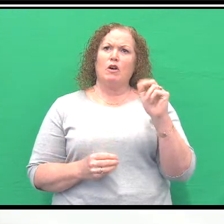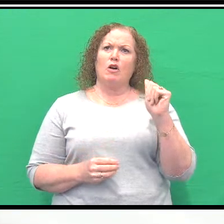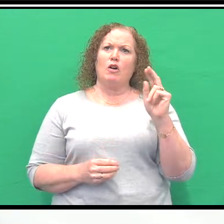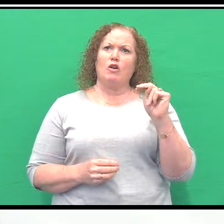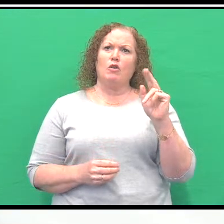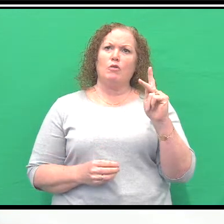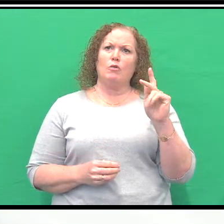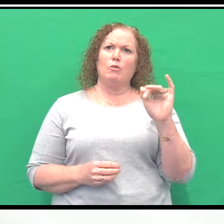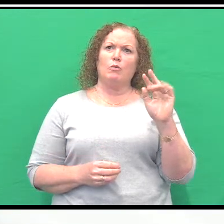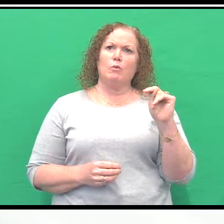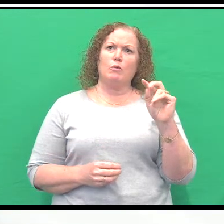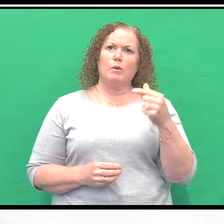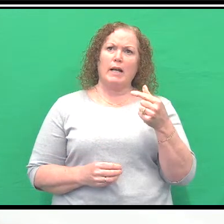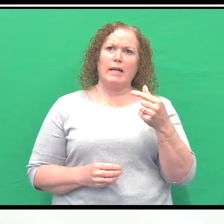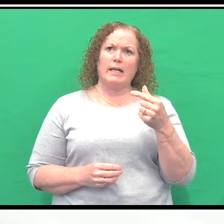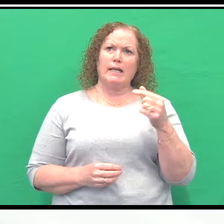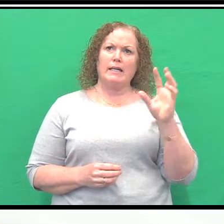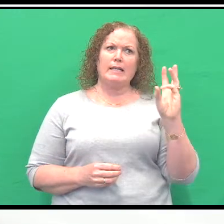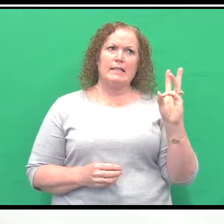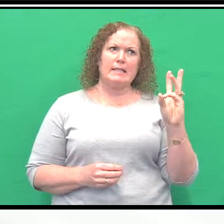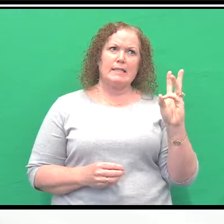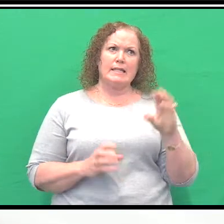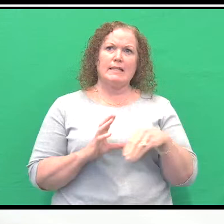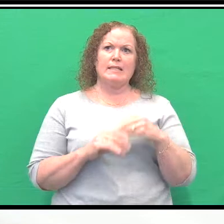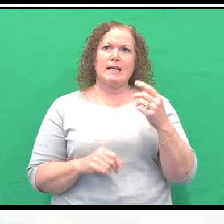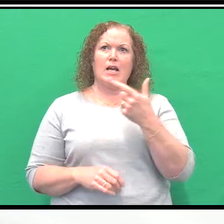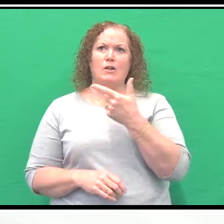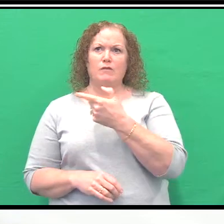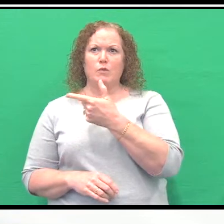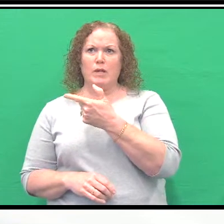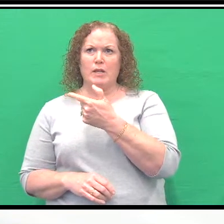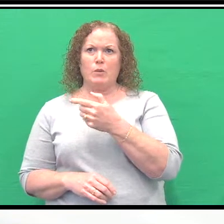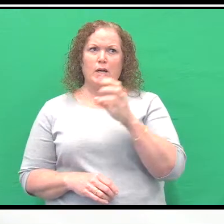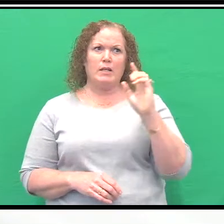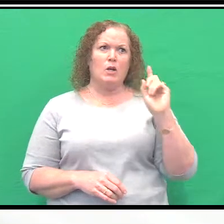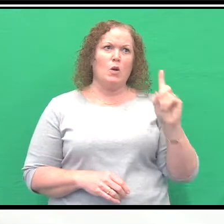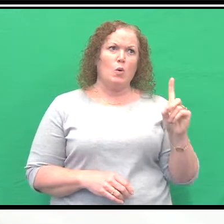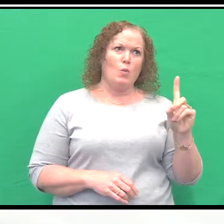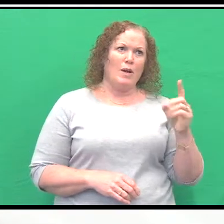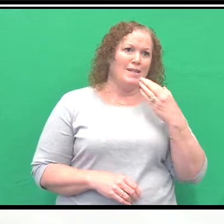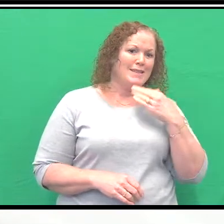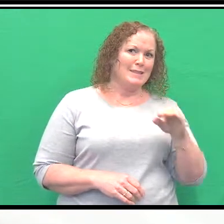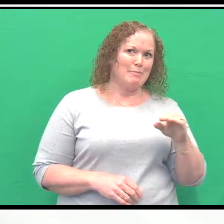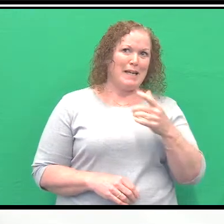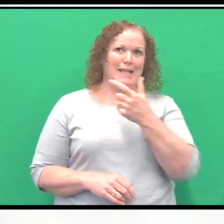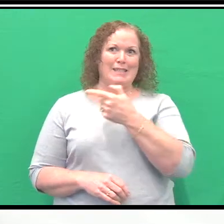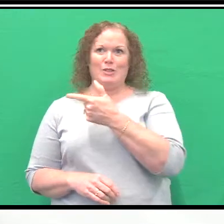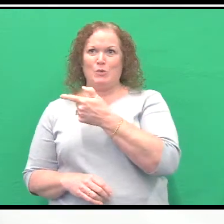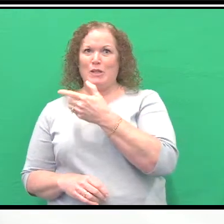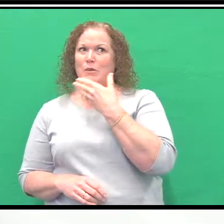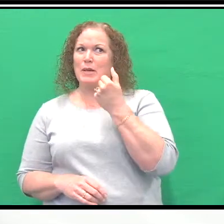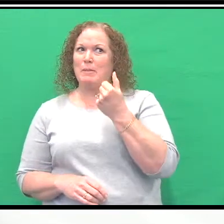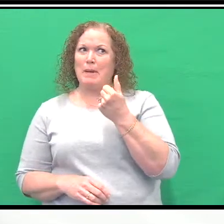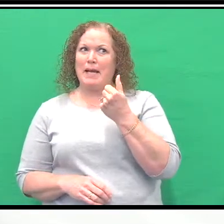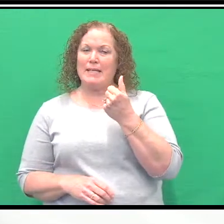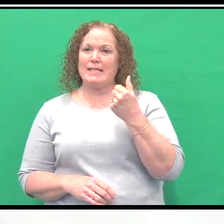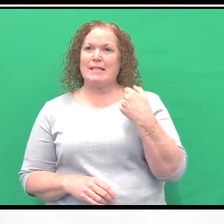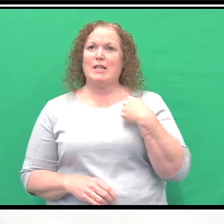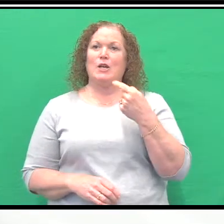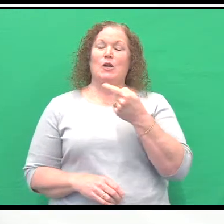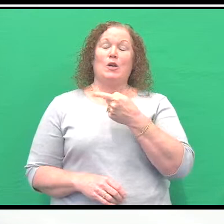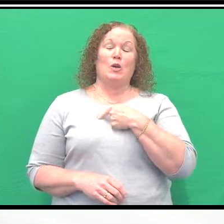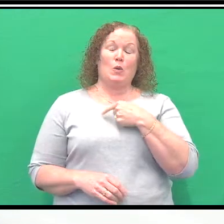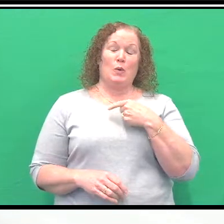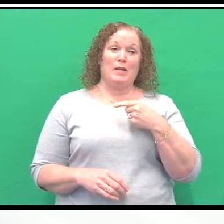is worst and 21 is best. Correct. And we've been moving down the rung, although we moved up this last year because we were one of the few districts